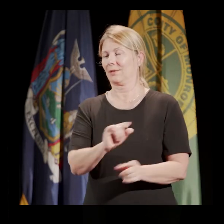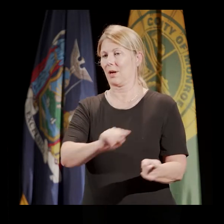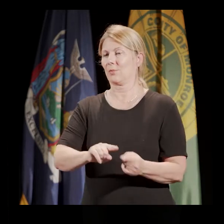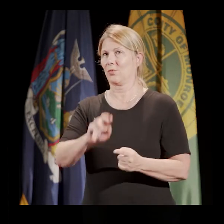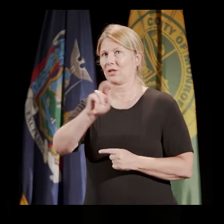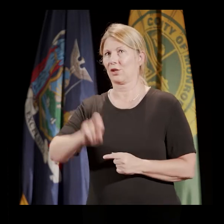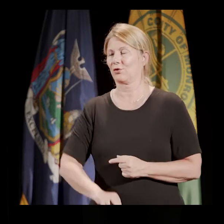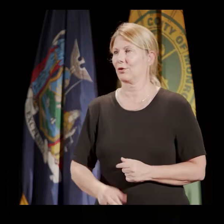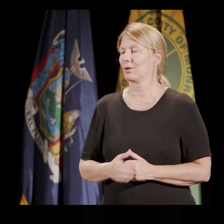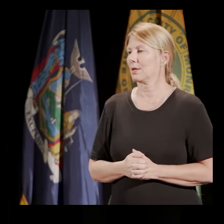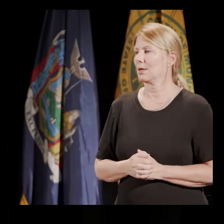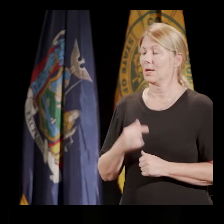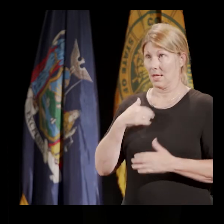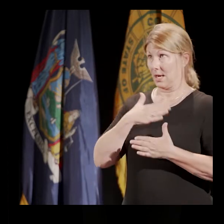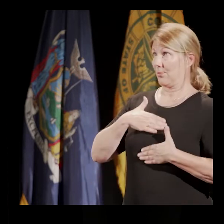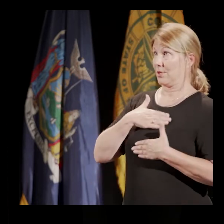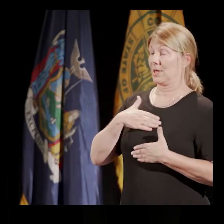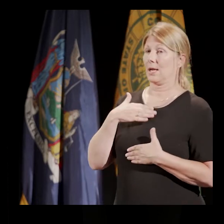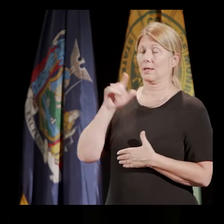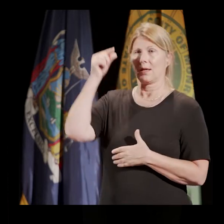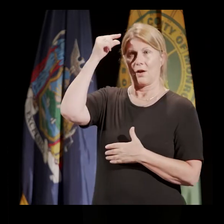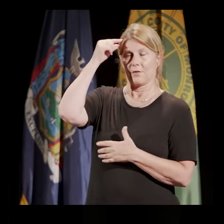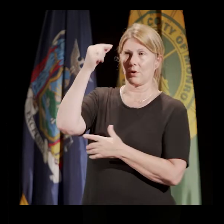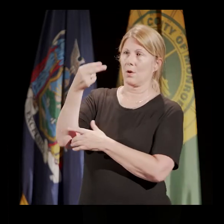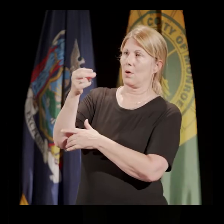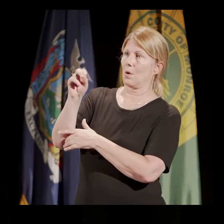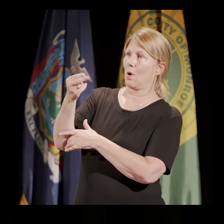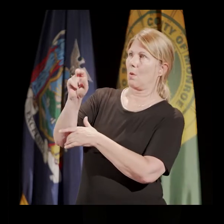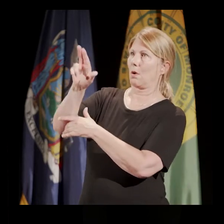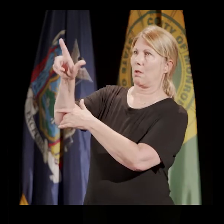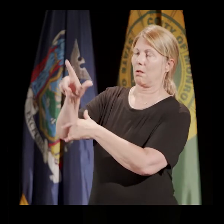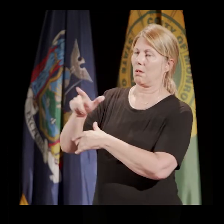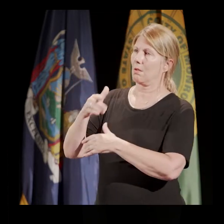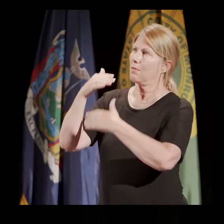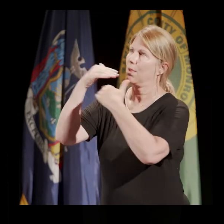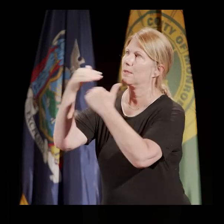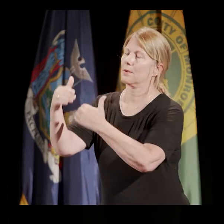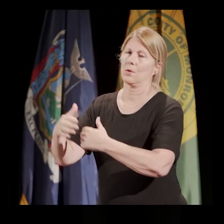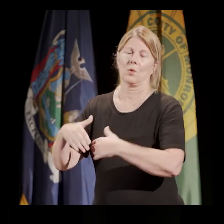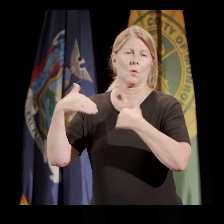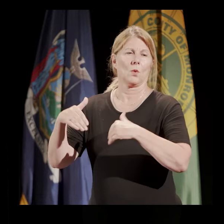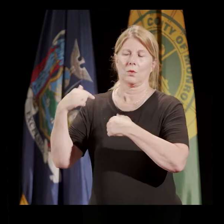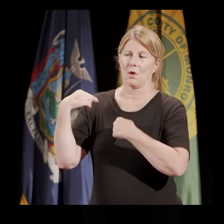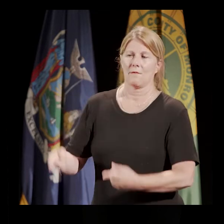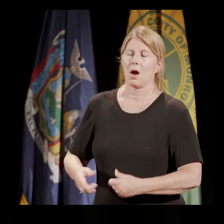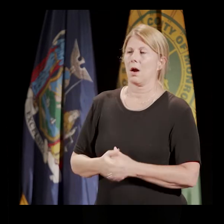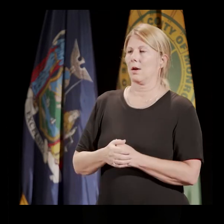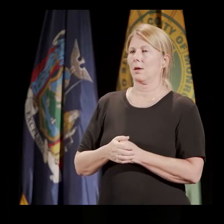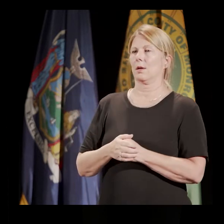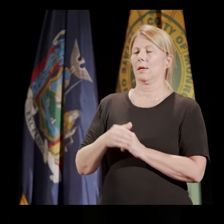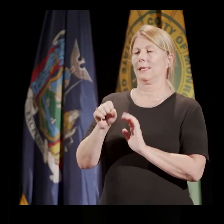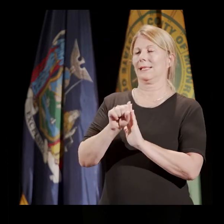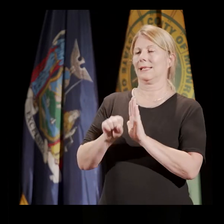do I appreciate Governor Hochul's financial support, I am grateful for her vision. Under her leadership, state-level investment in Rochester,